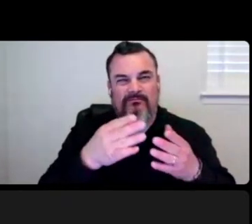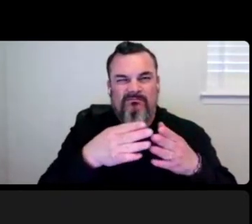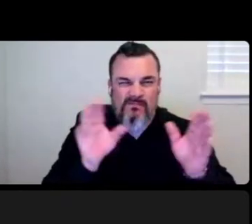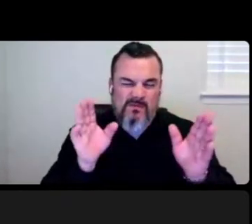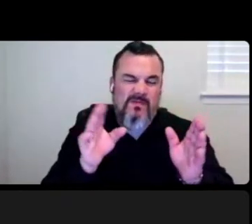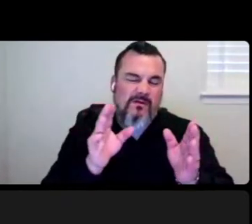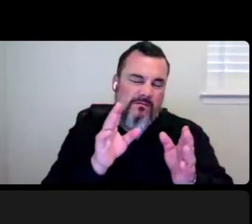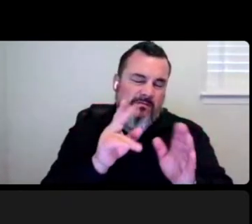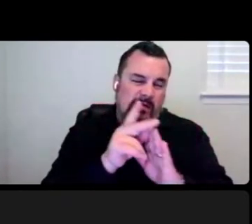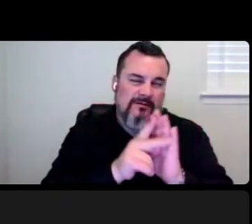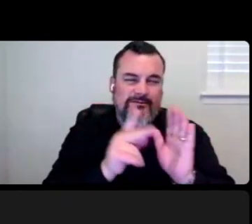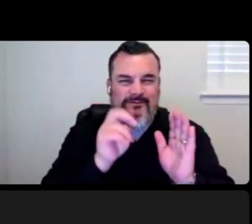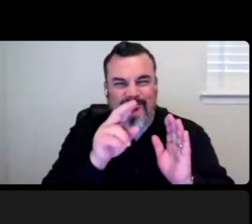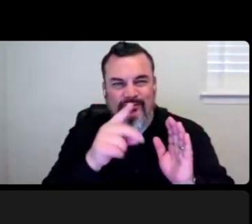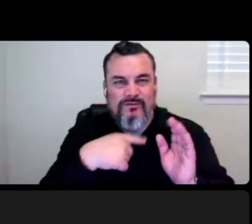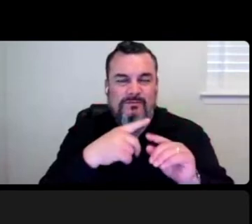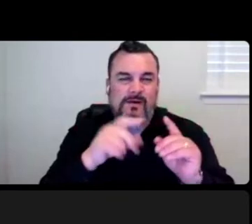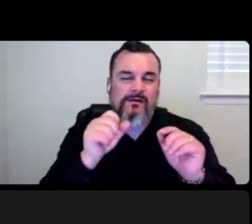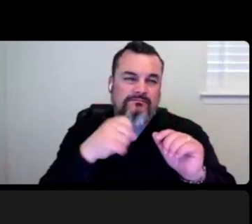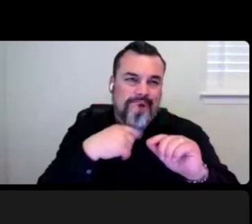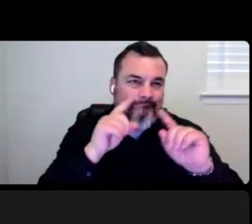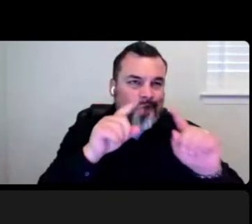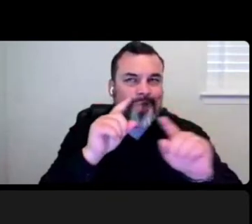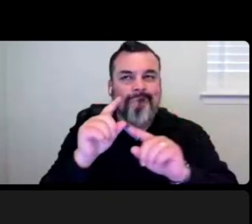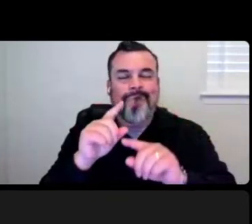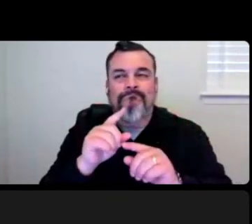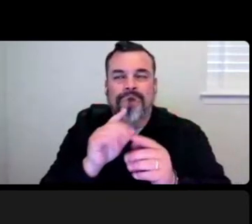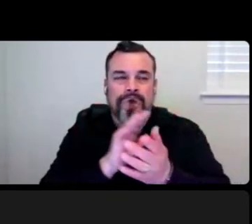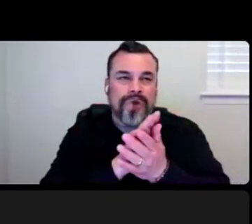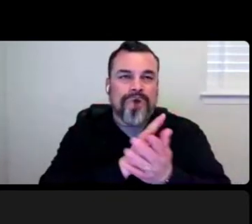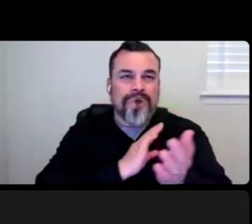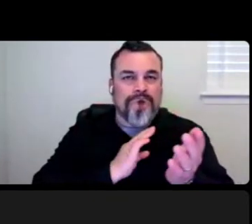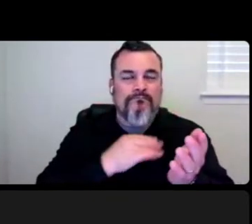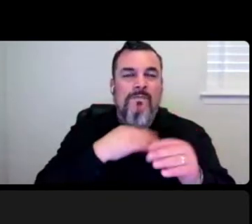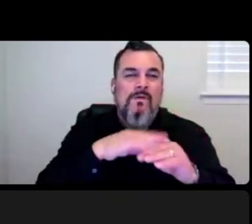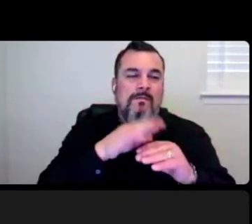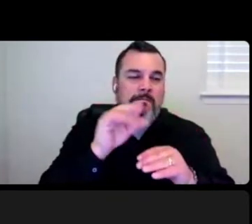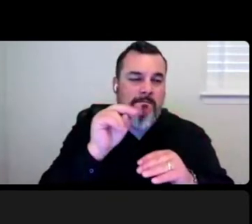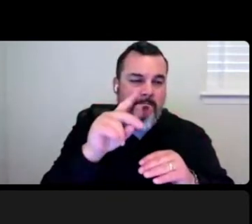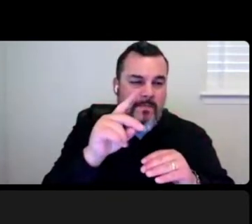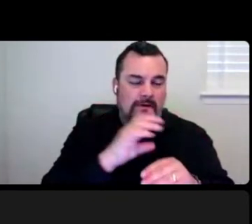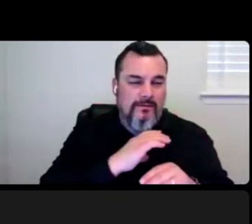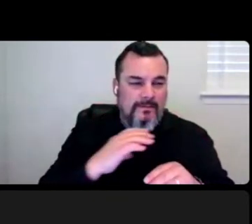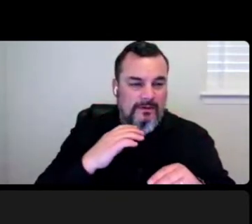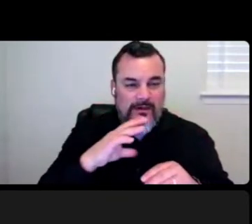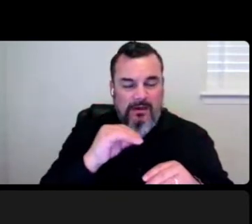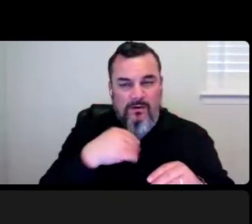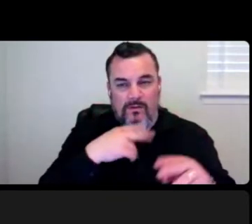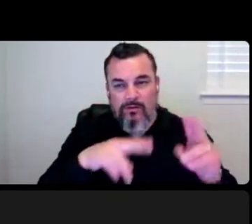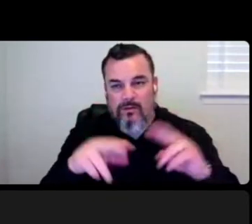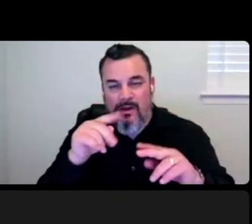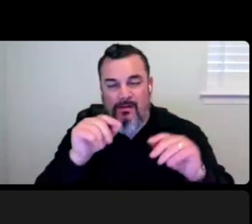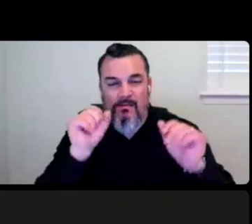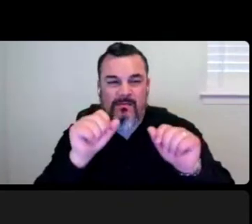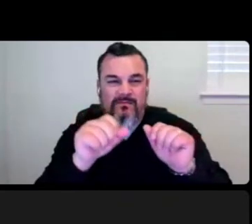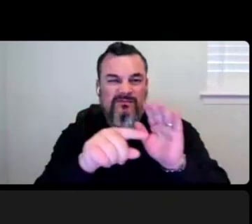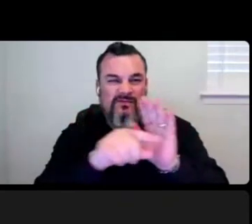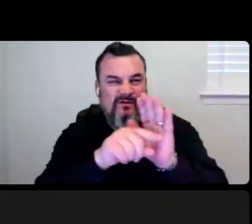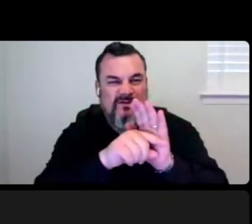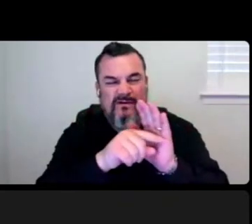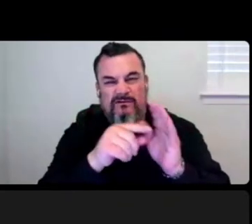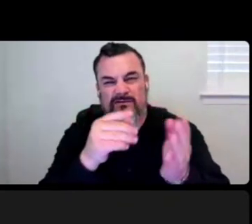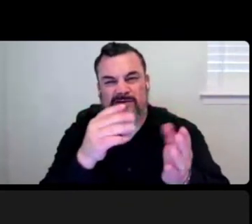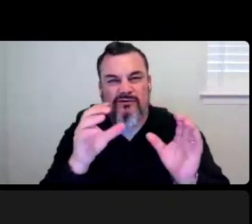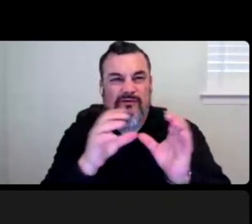So yes, I was going to public meetings and school board meetings, and I was on the bond committee, and we were looking at a potentially negative certified budget